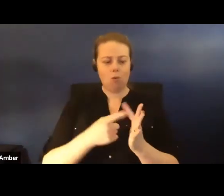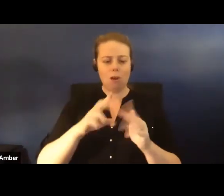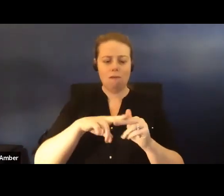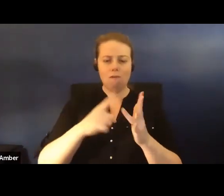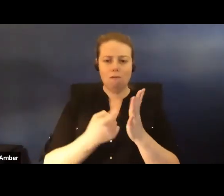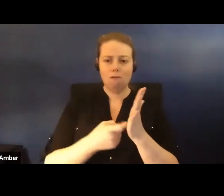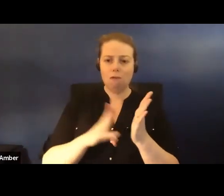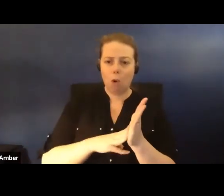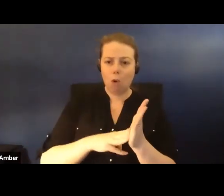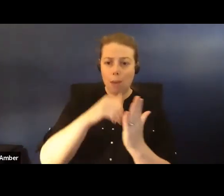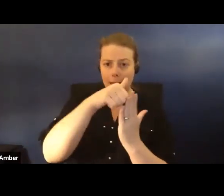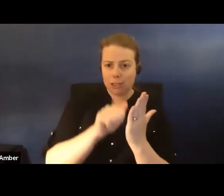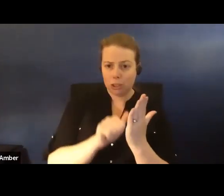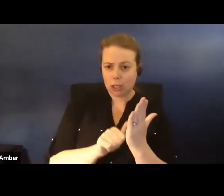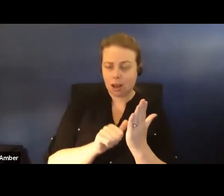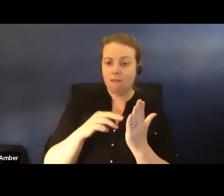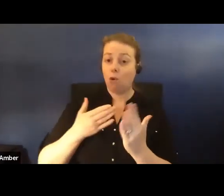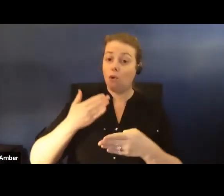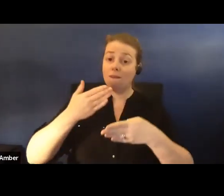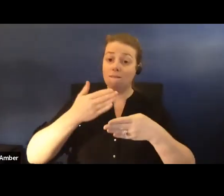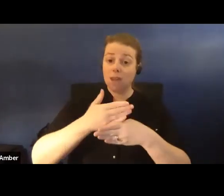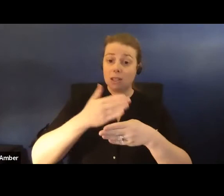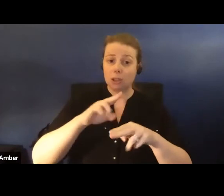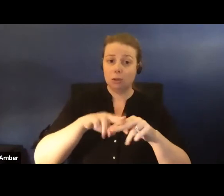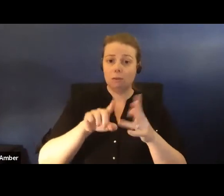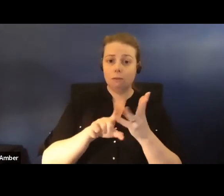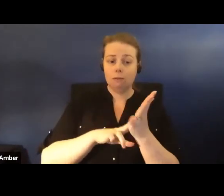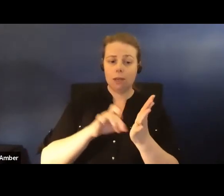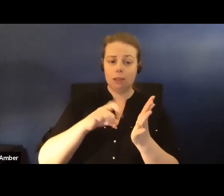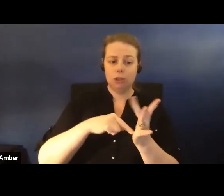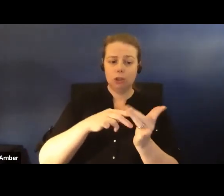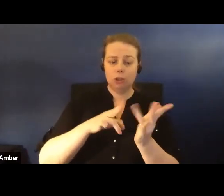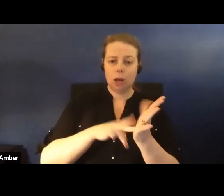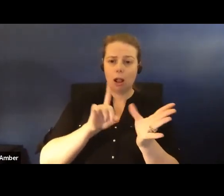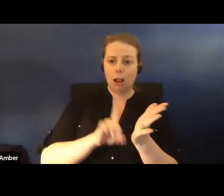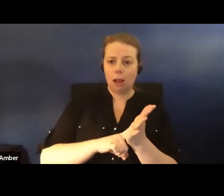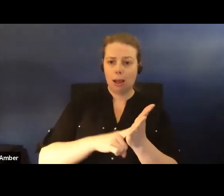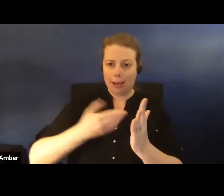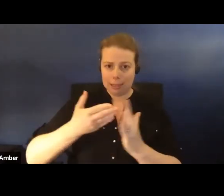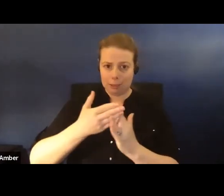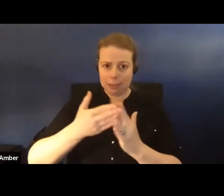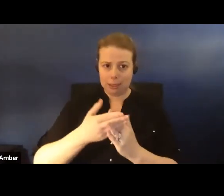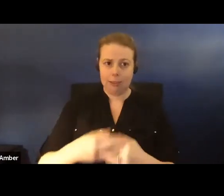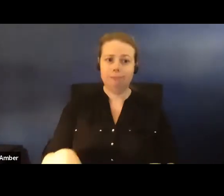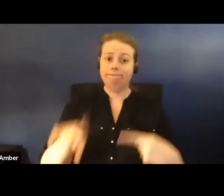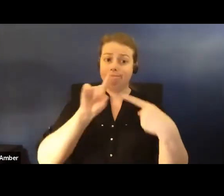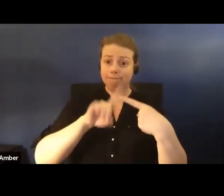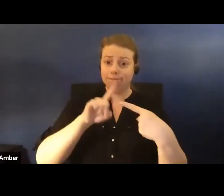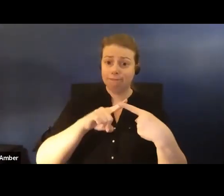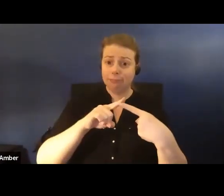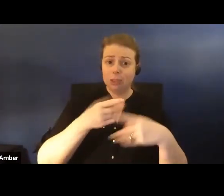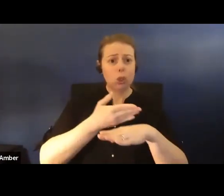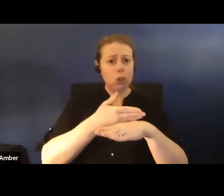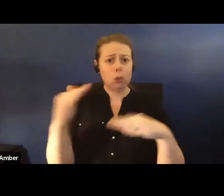functional accessibility. So one of the key recommendations is that there should be a new standard under